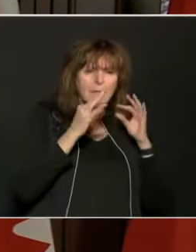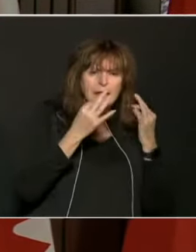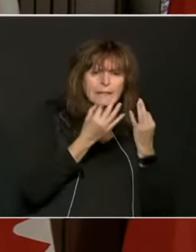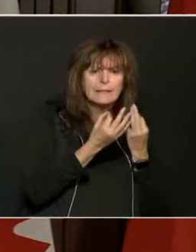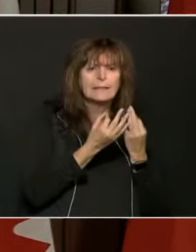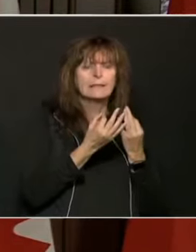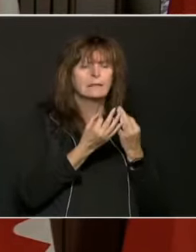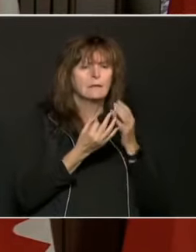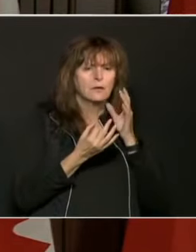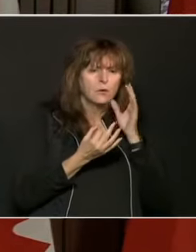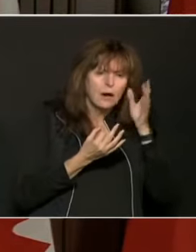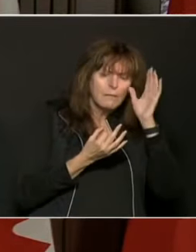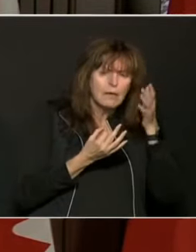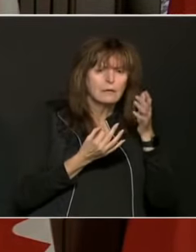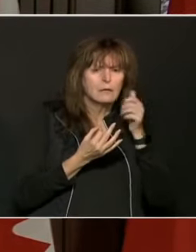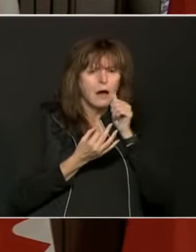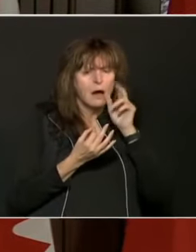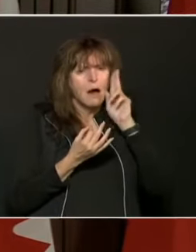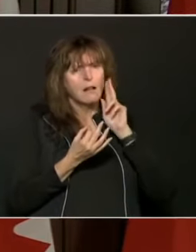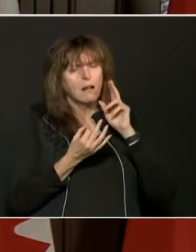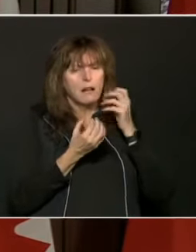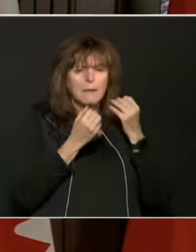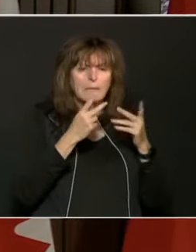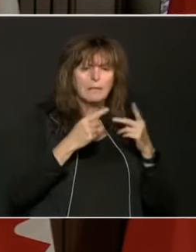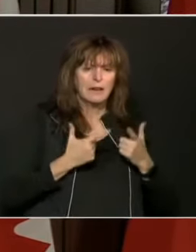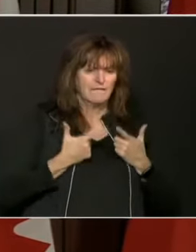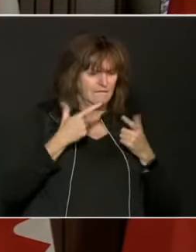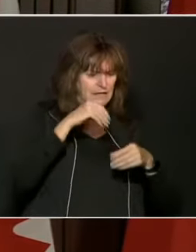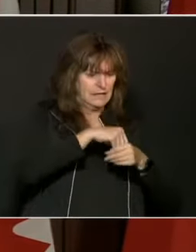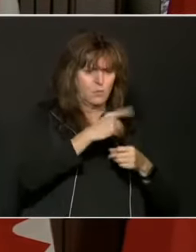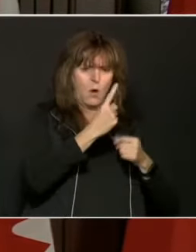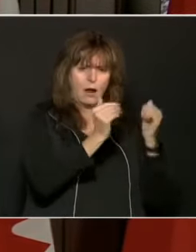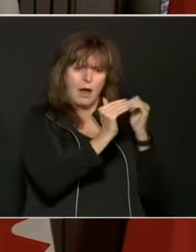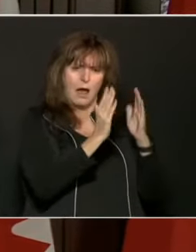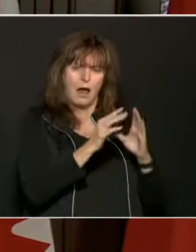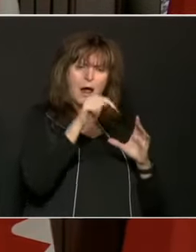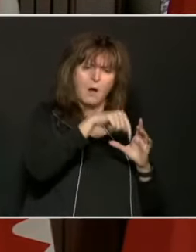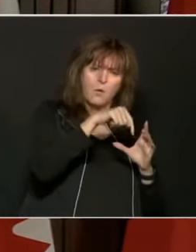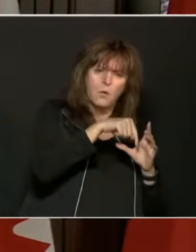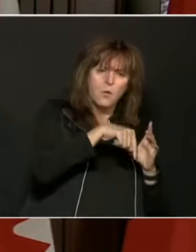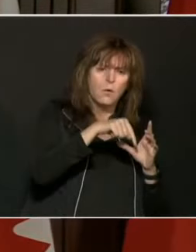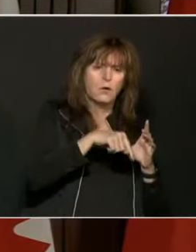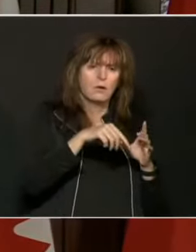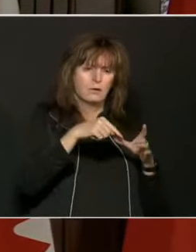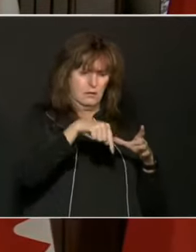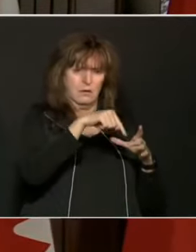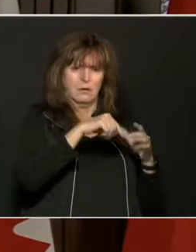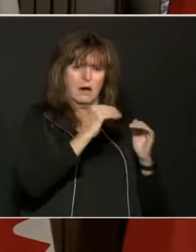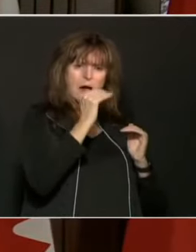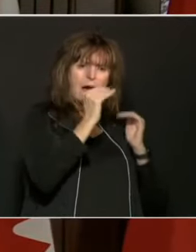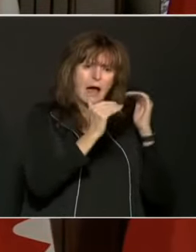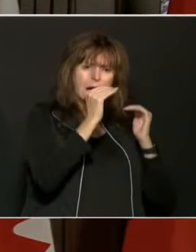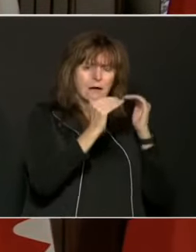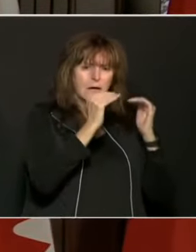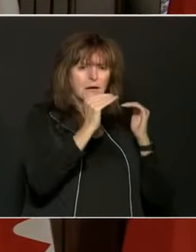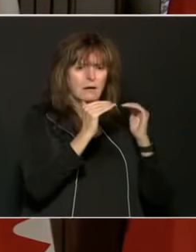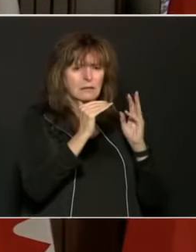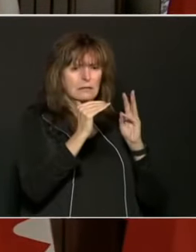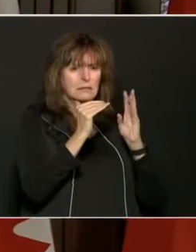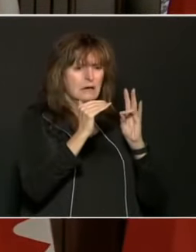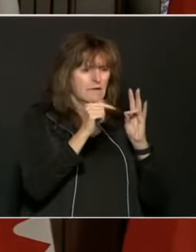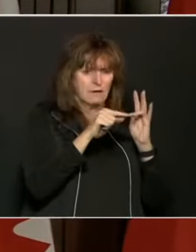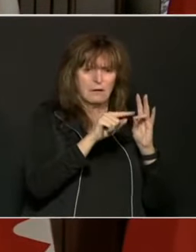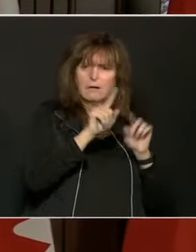you may have people in that household, 6 or 7 who are employed in various locations all over the place, and some of those positions may